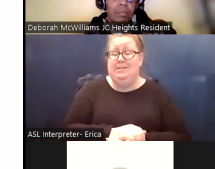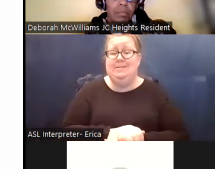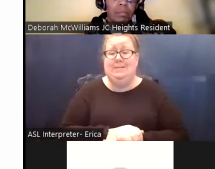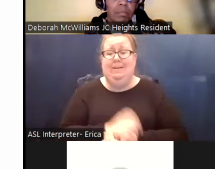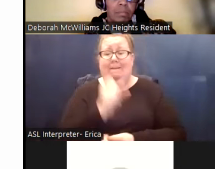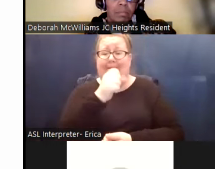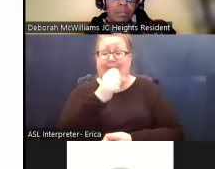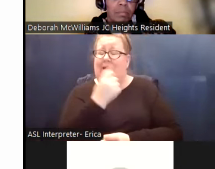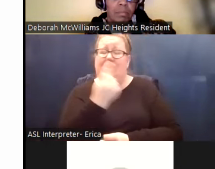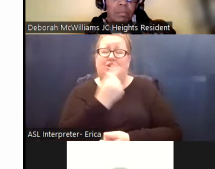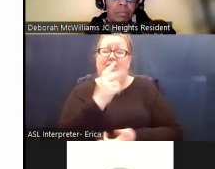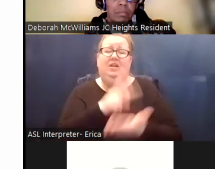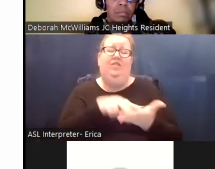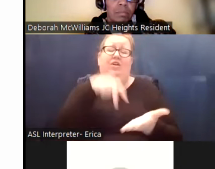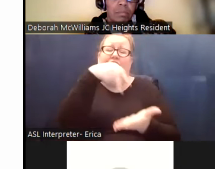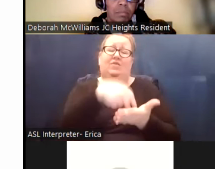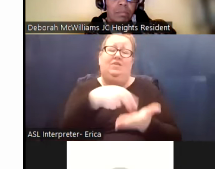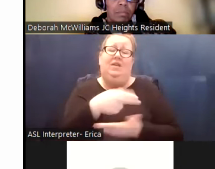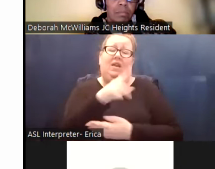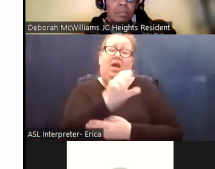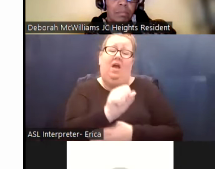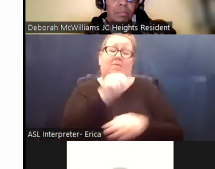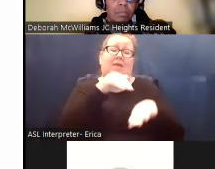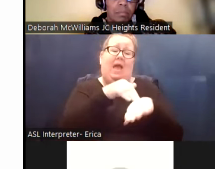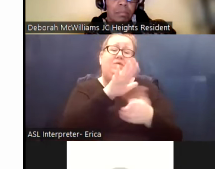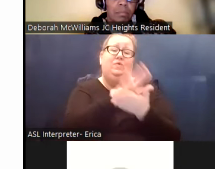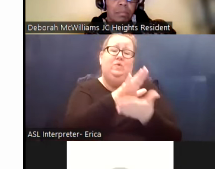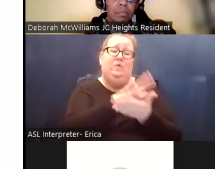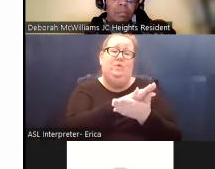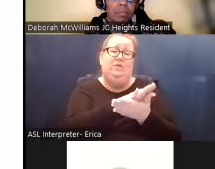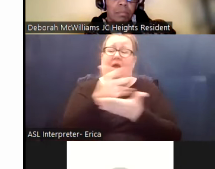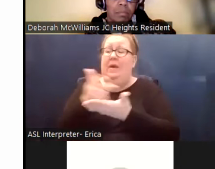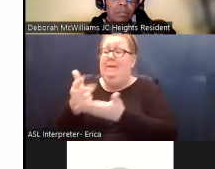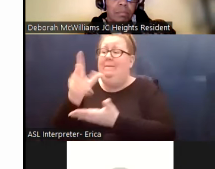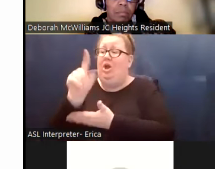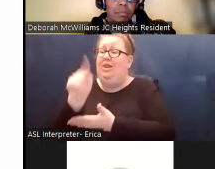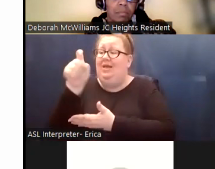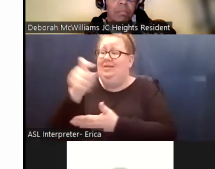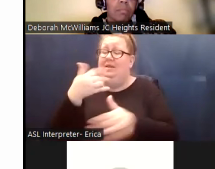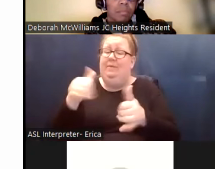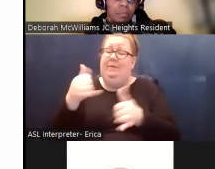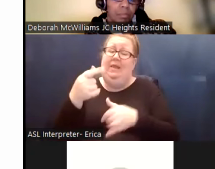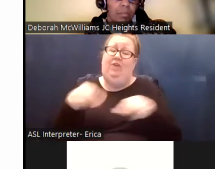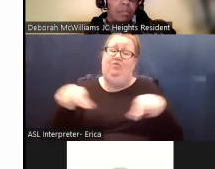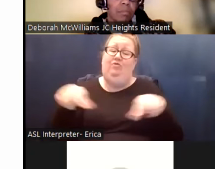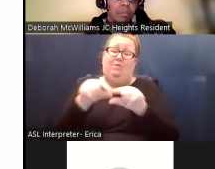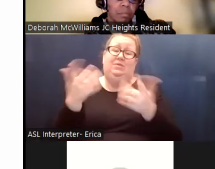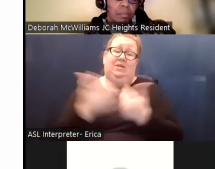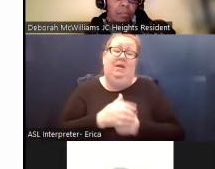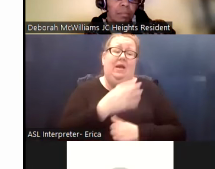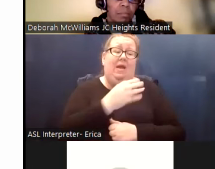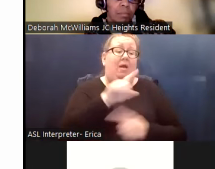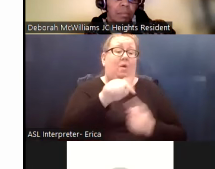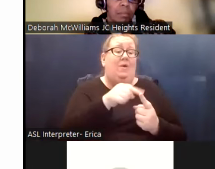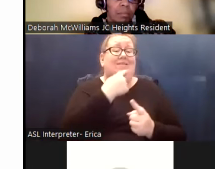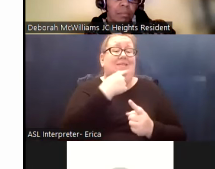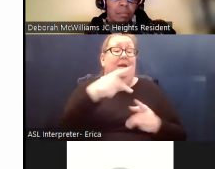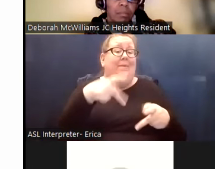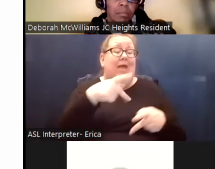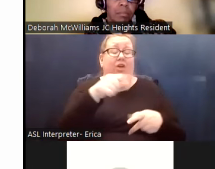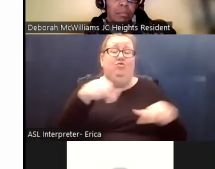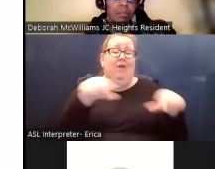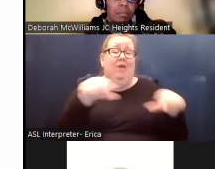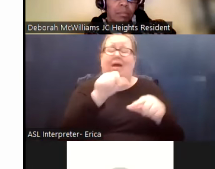Yeah, so resilience hubs at schools, parking lots need to be playgrounds. And when I say playground, I don't